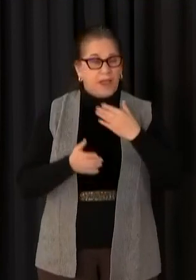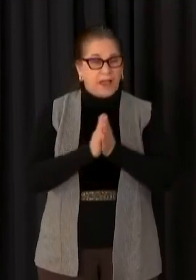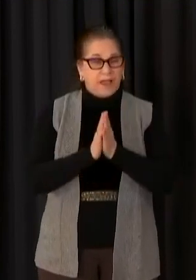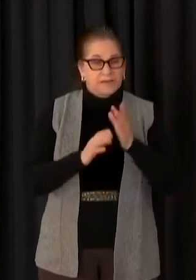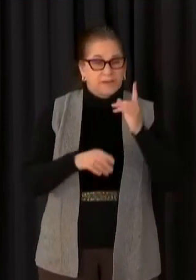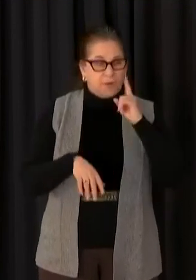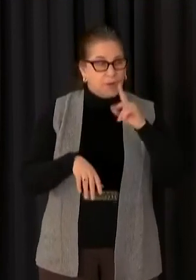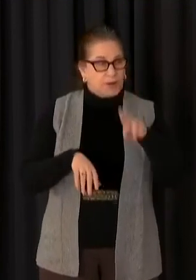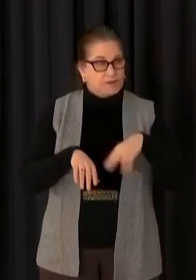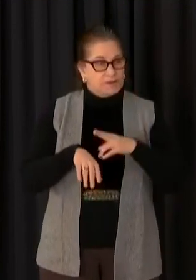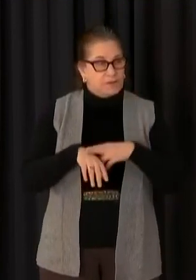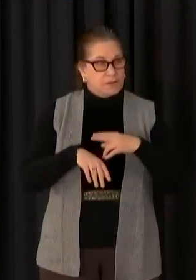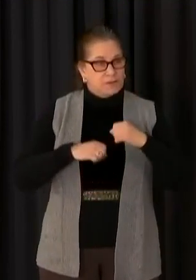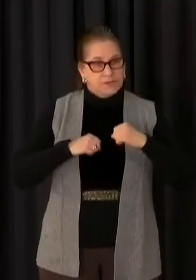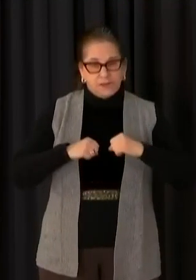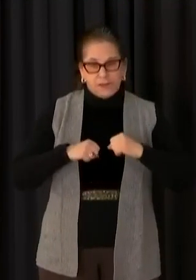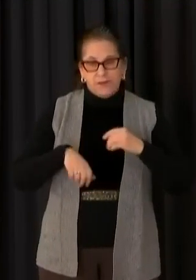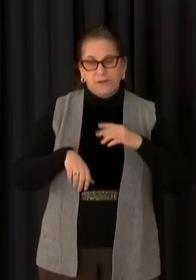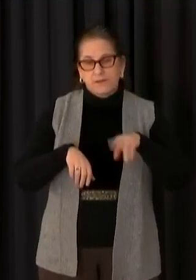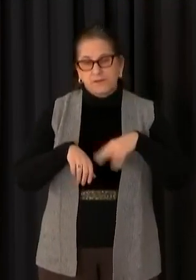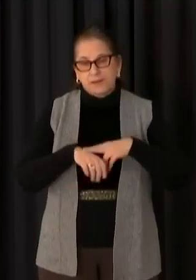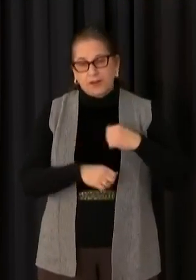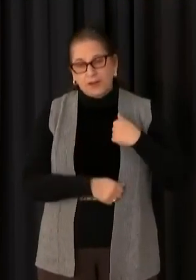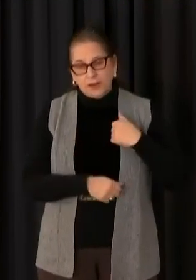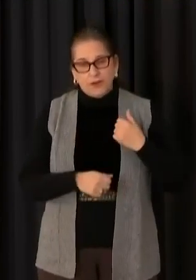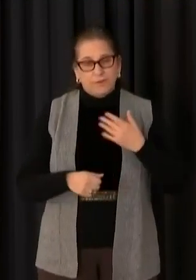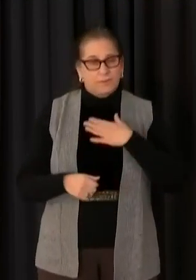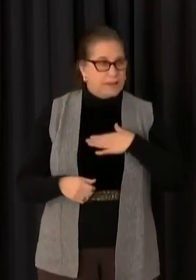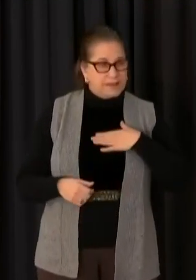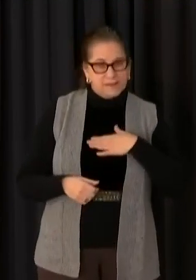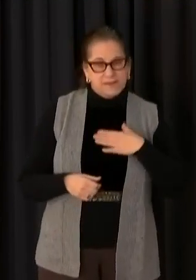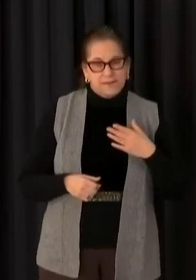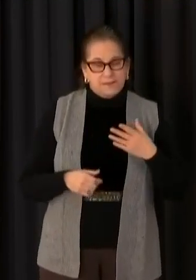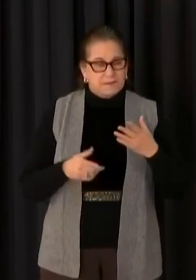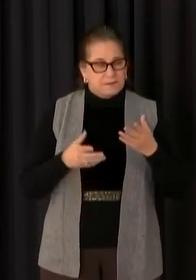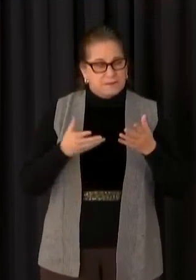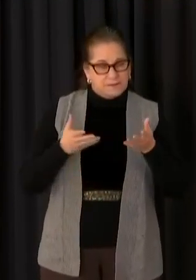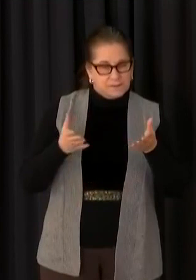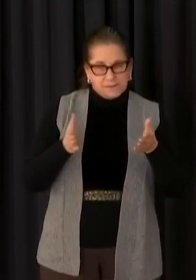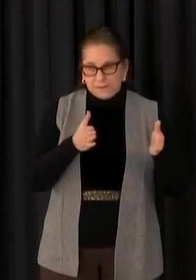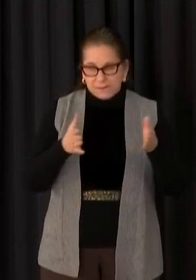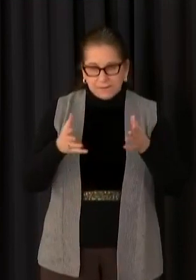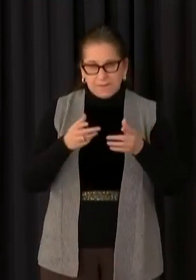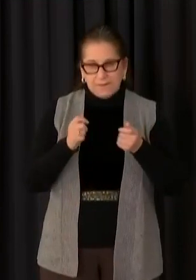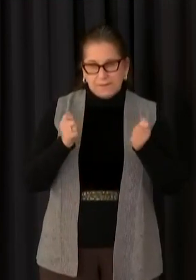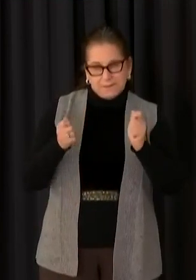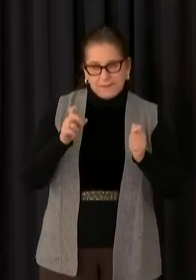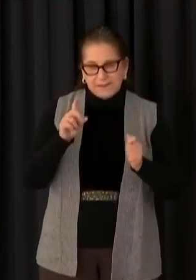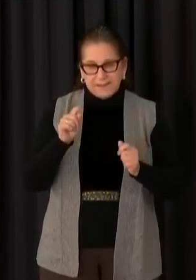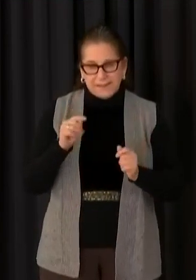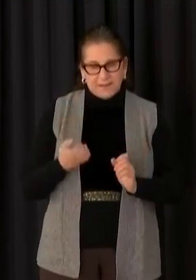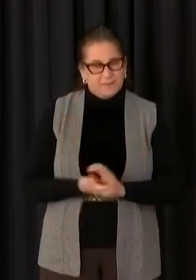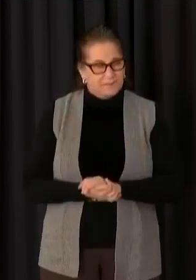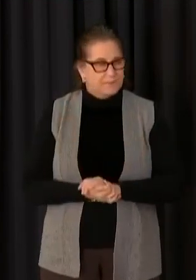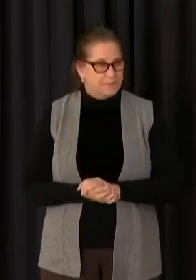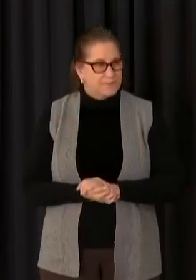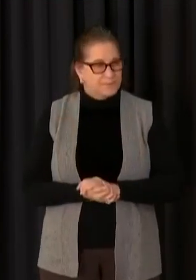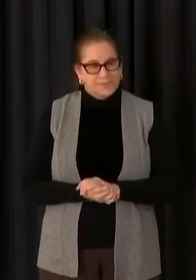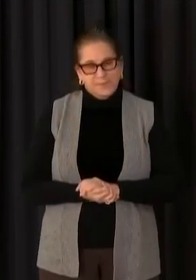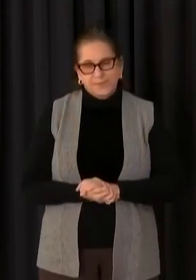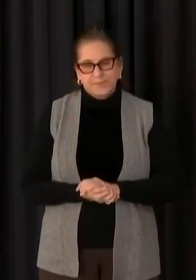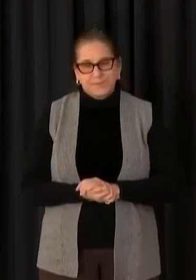Special Security Event time period to be extended. And it may